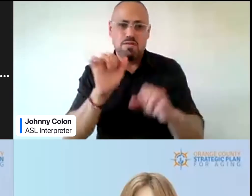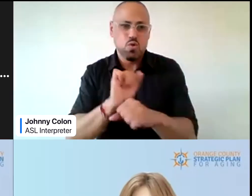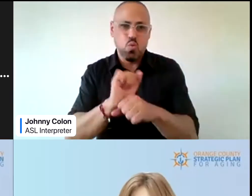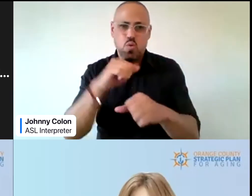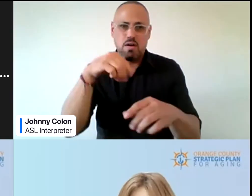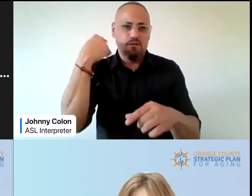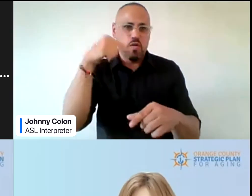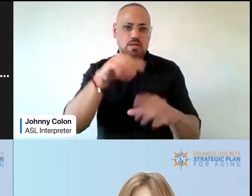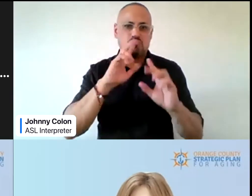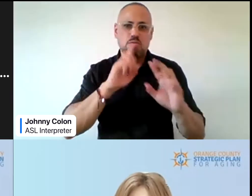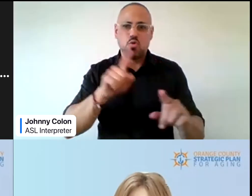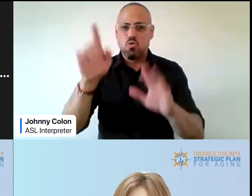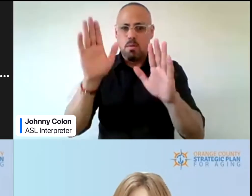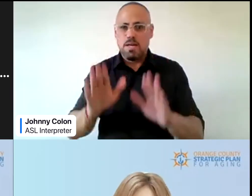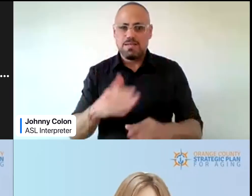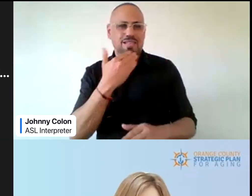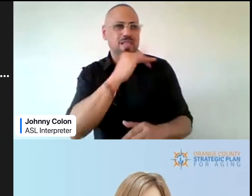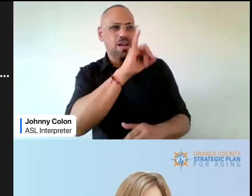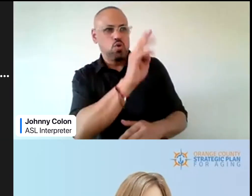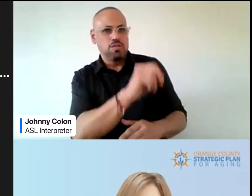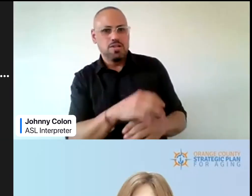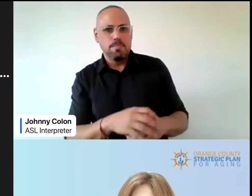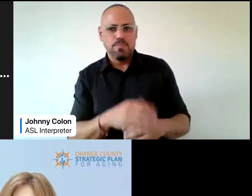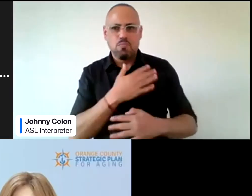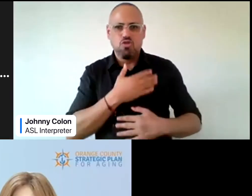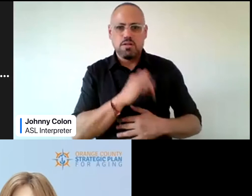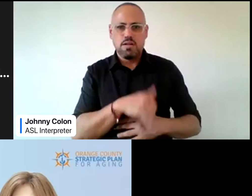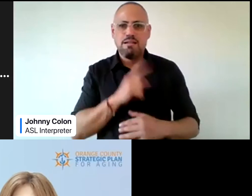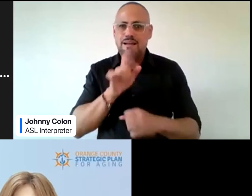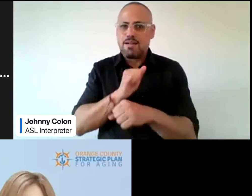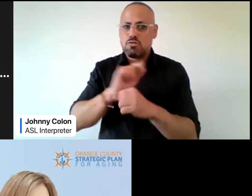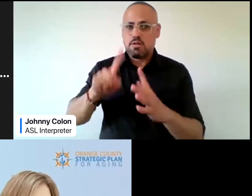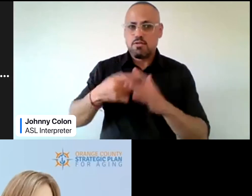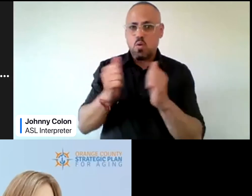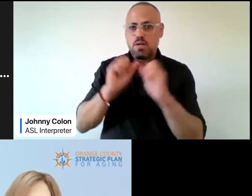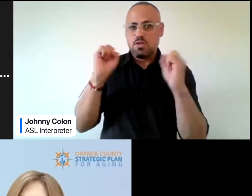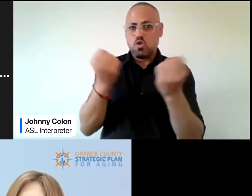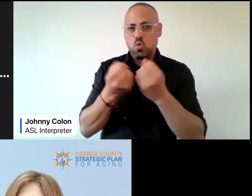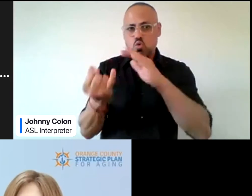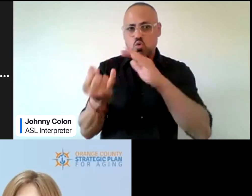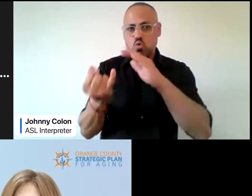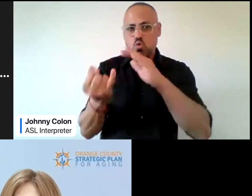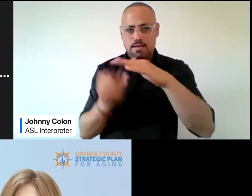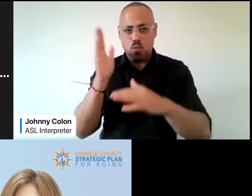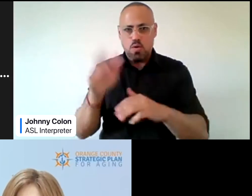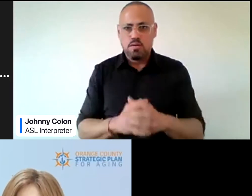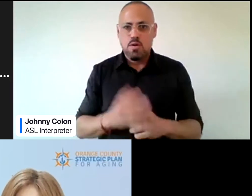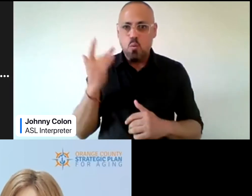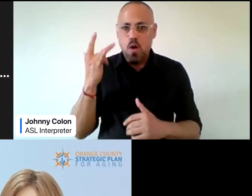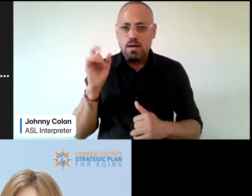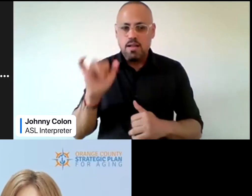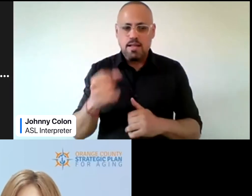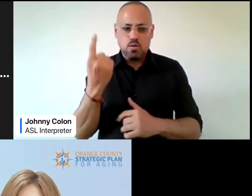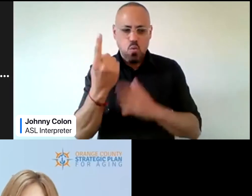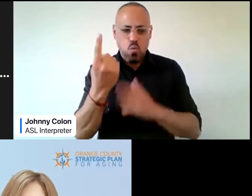Thank you, Jim. I appreciate that. And I actually am going to start with social isolation because it is one of